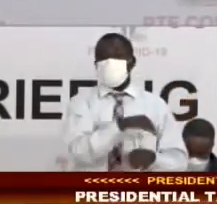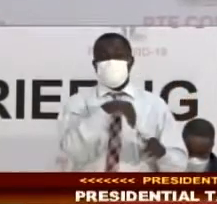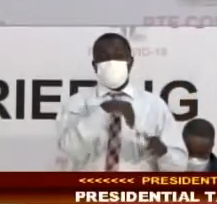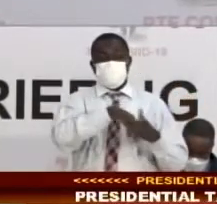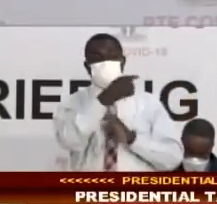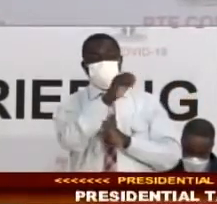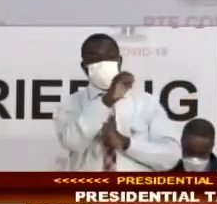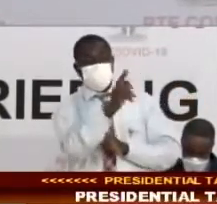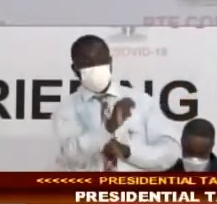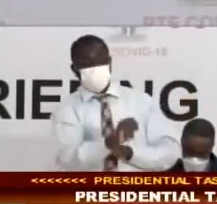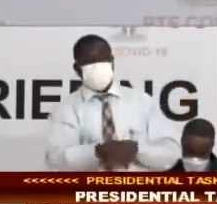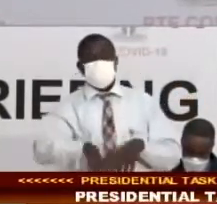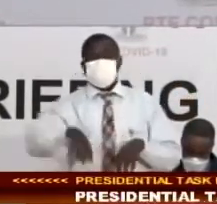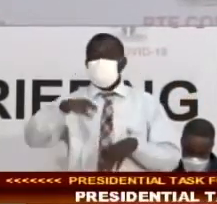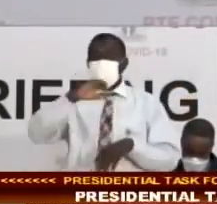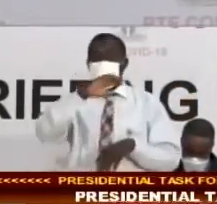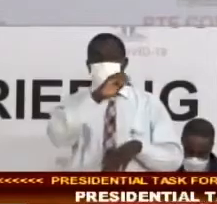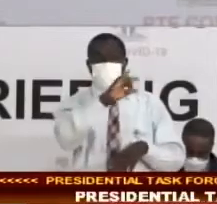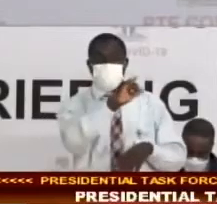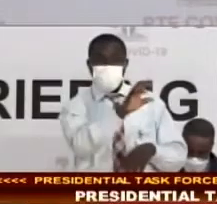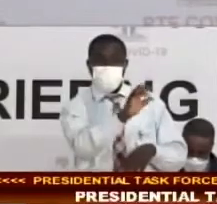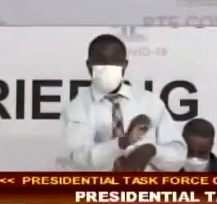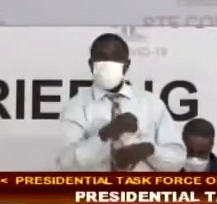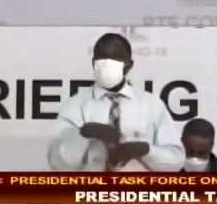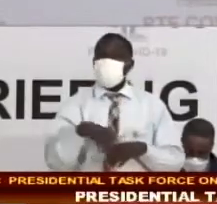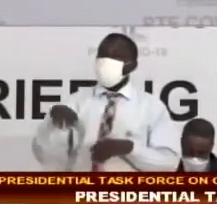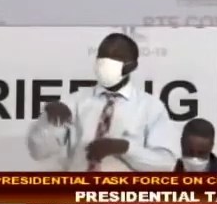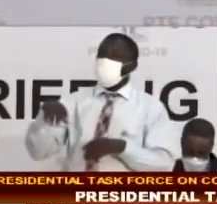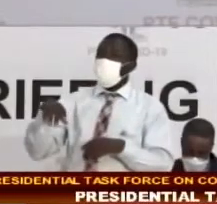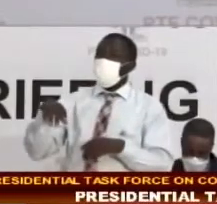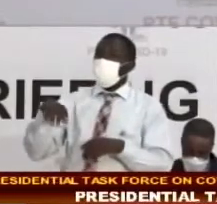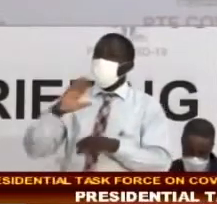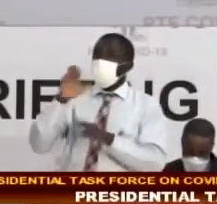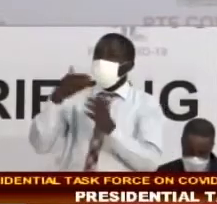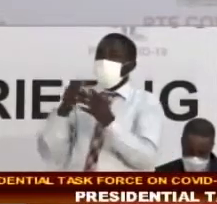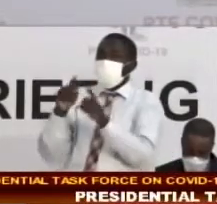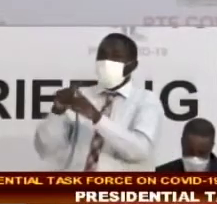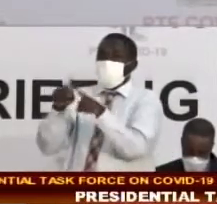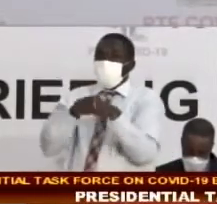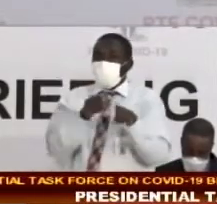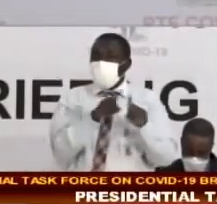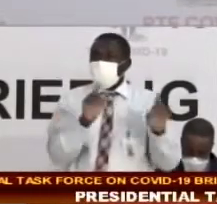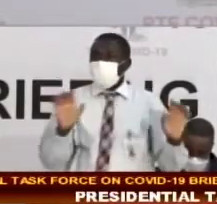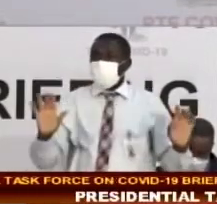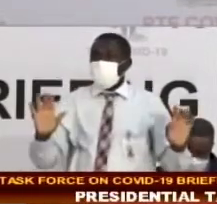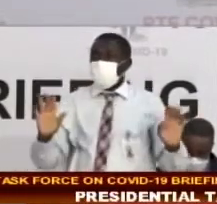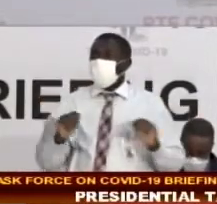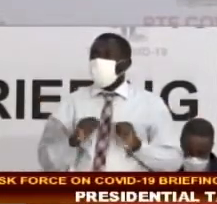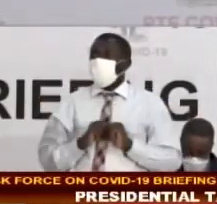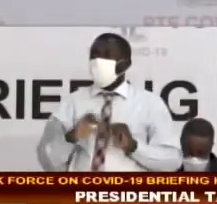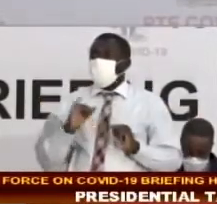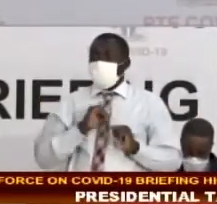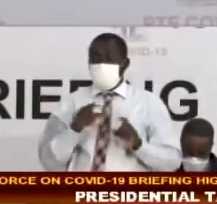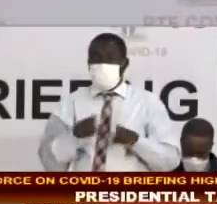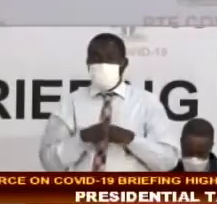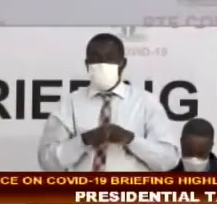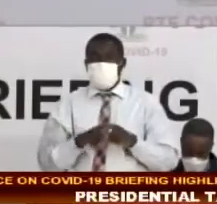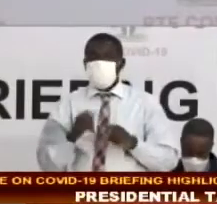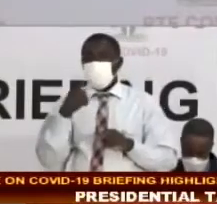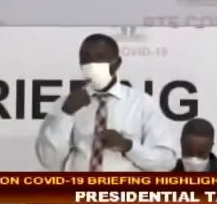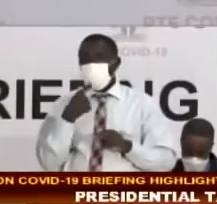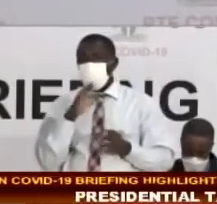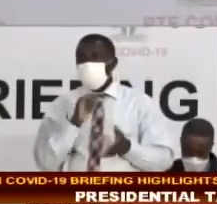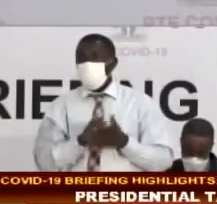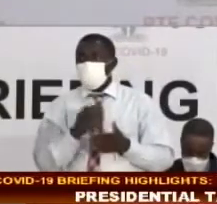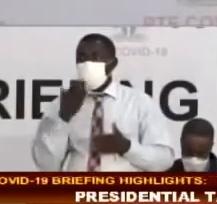Oyo State, in Kano, whatever, and what broadcast channel is available for that. I also have heard that